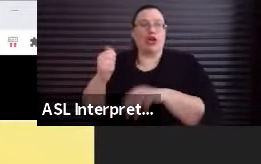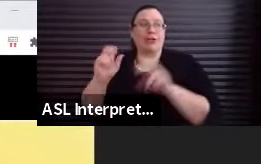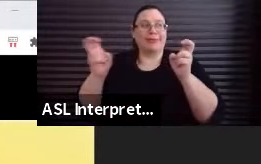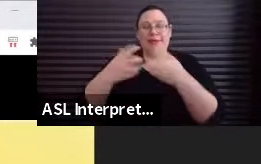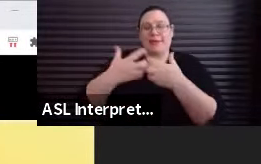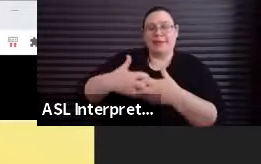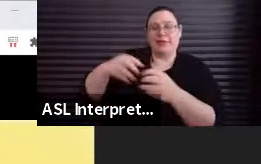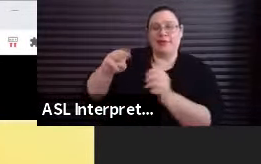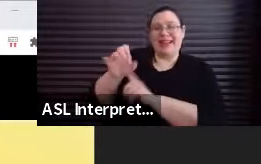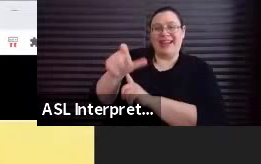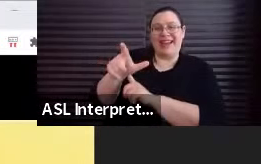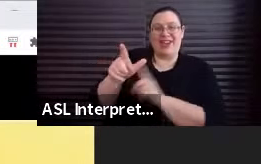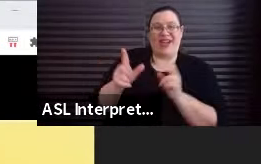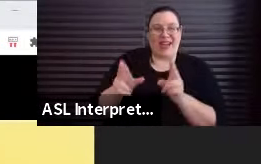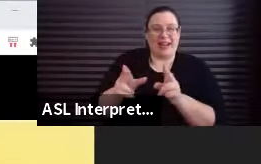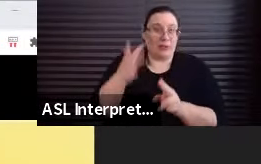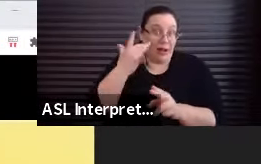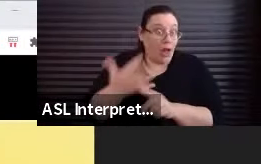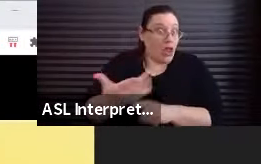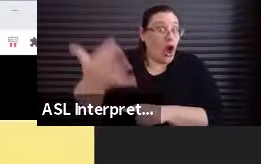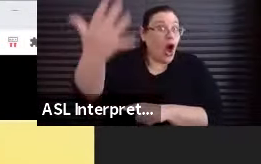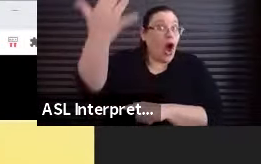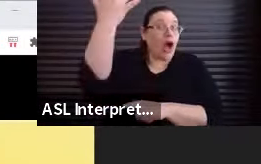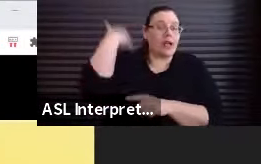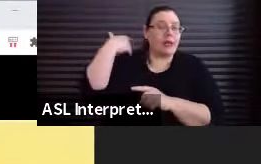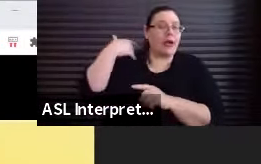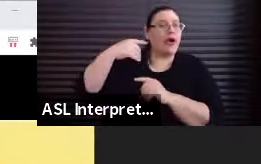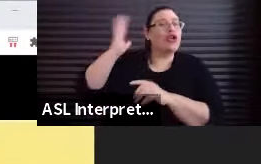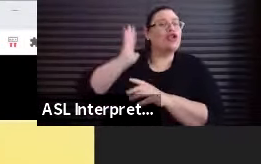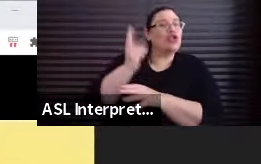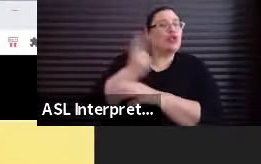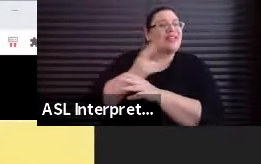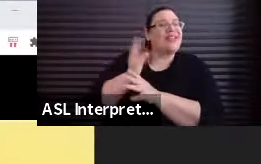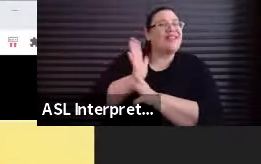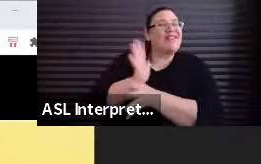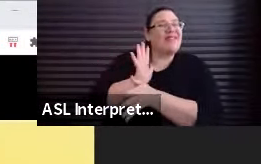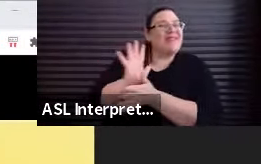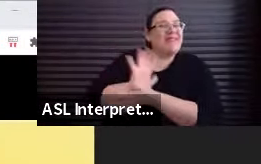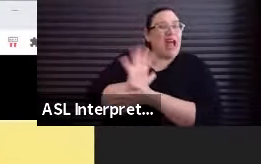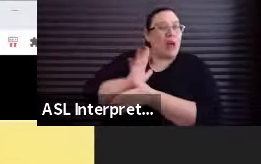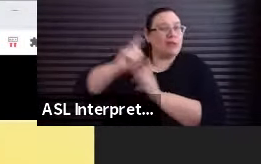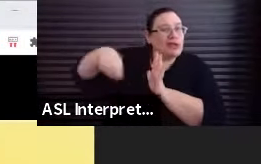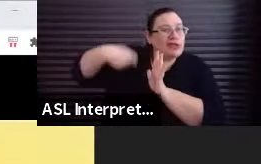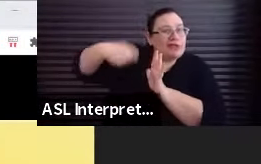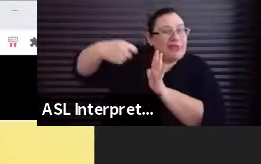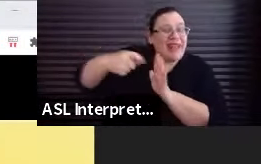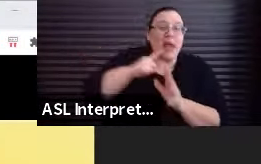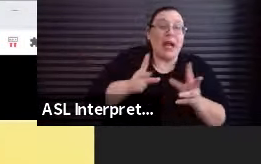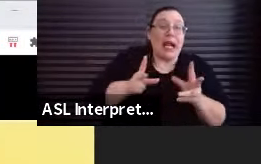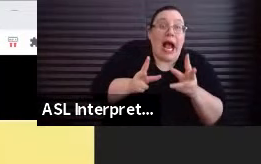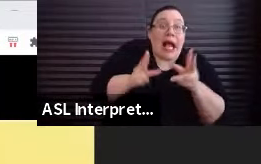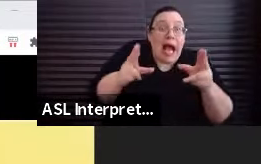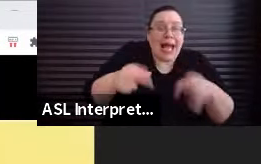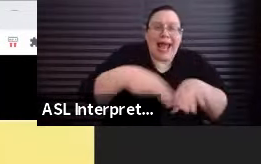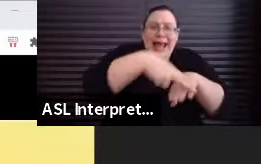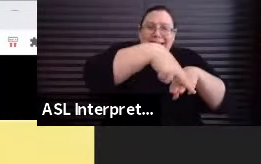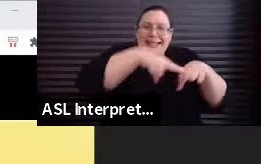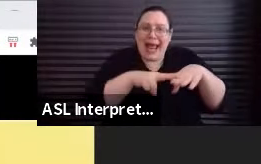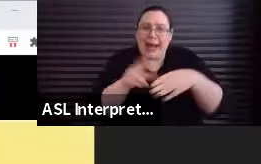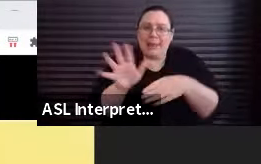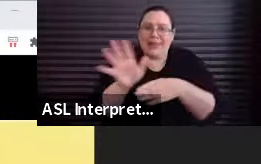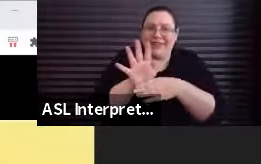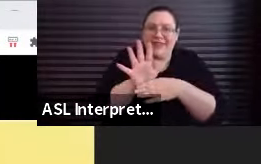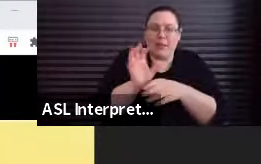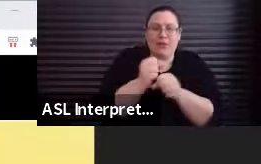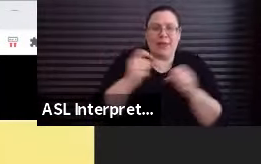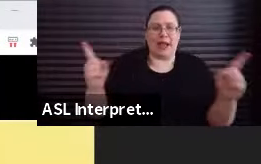because a long time ago when commercials were shot on film, they would literally cut the film and tape it together to make the shorter